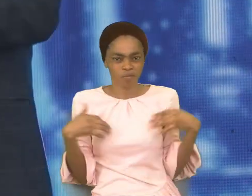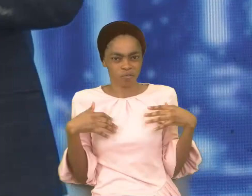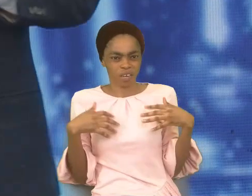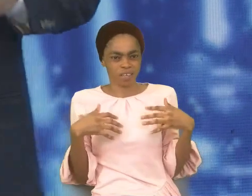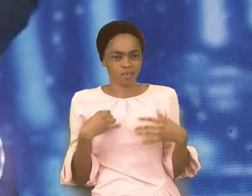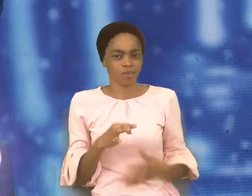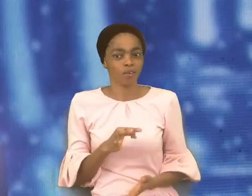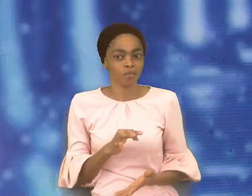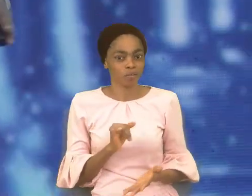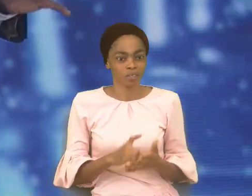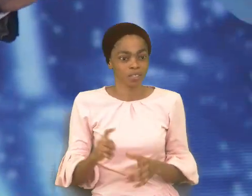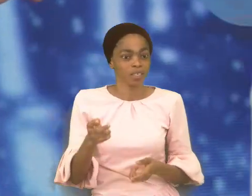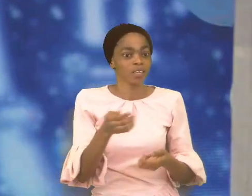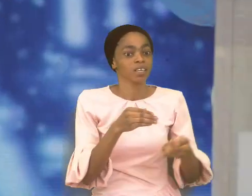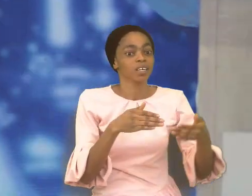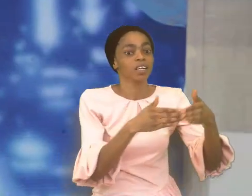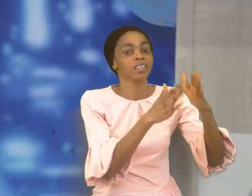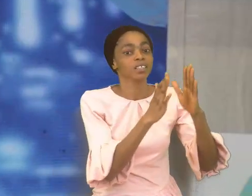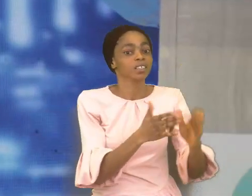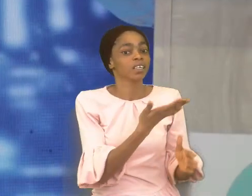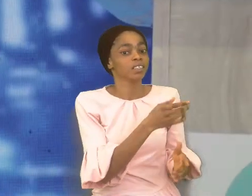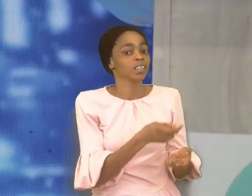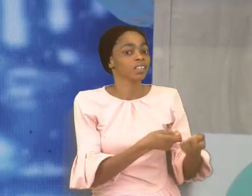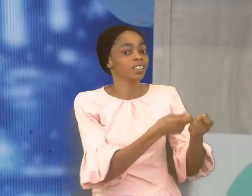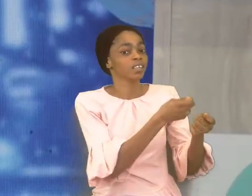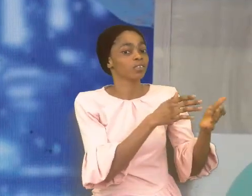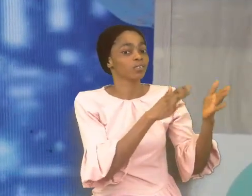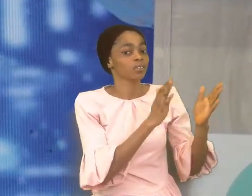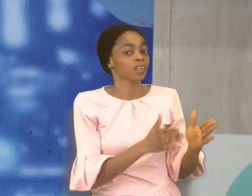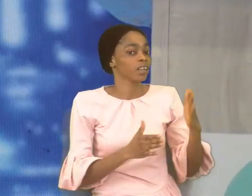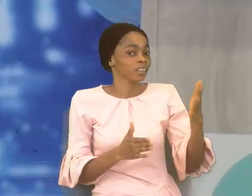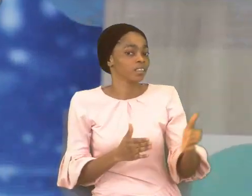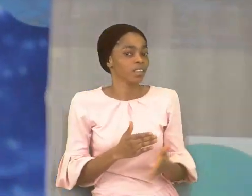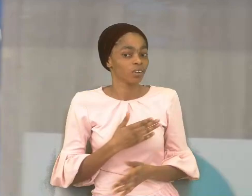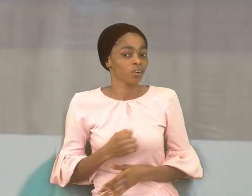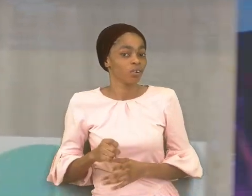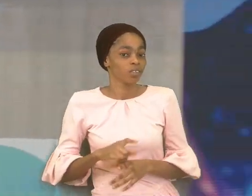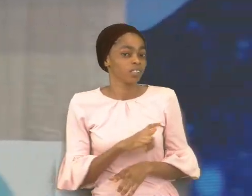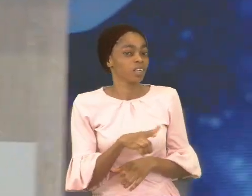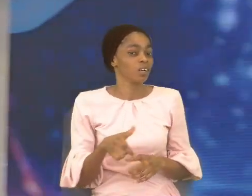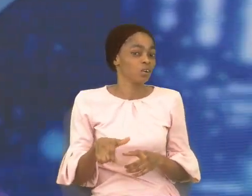there, the local idol there, and you become...